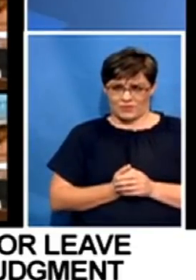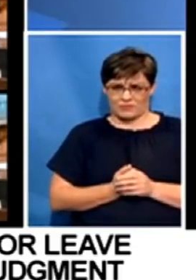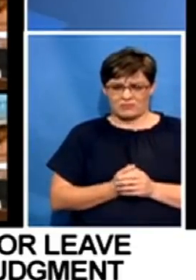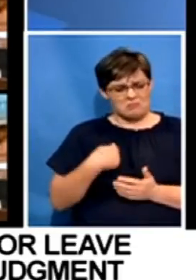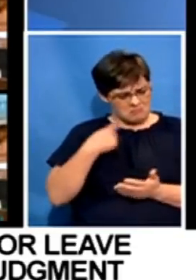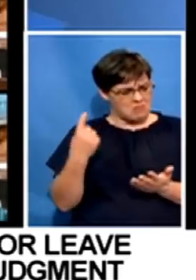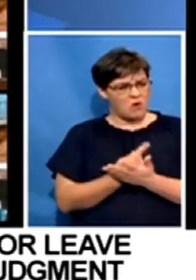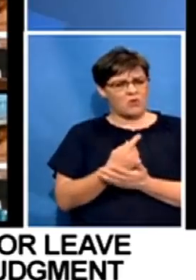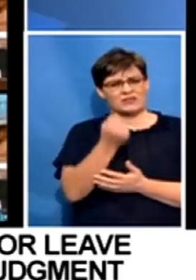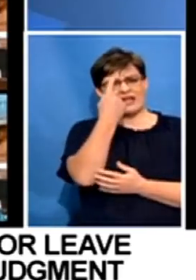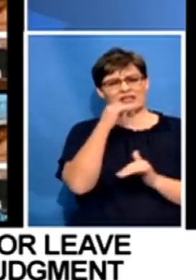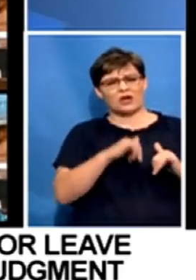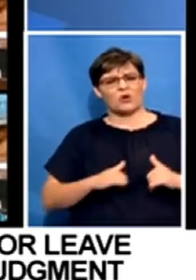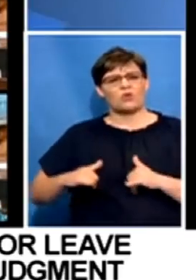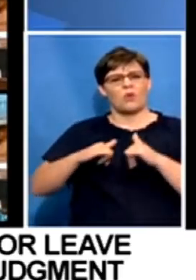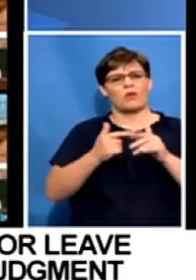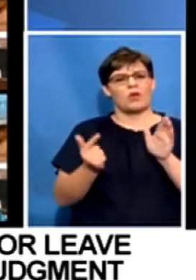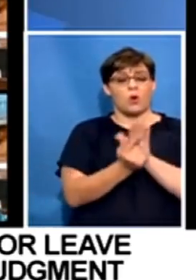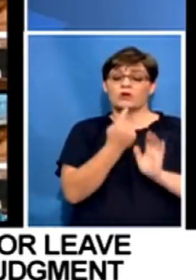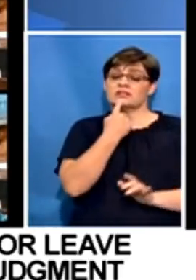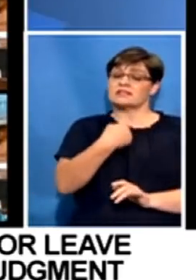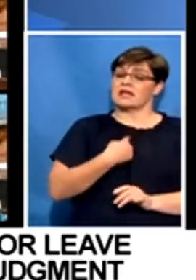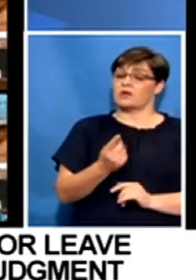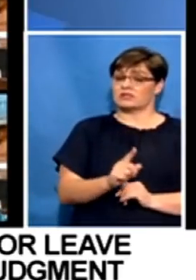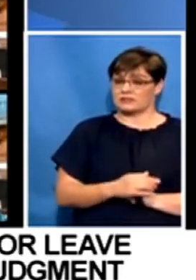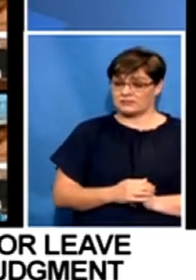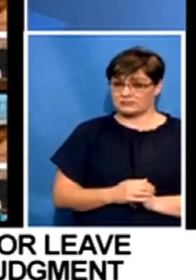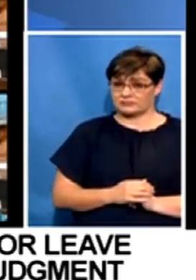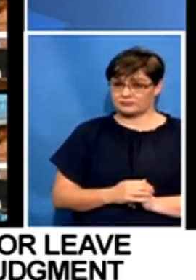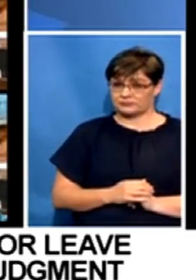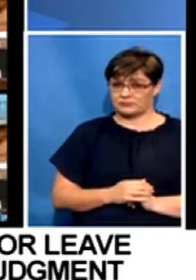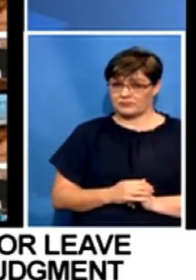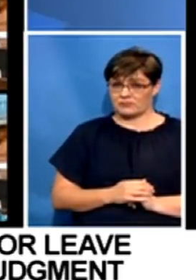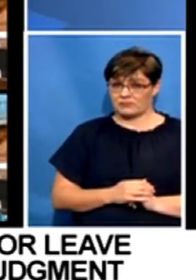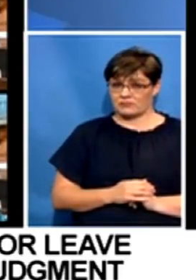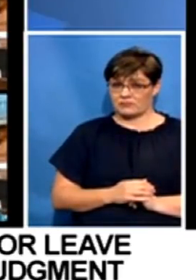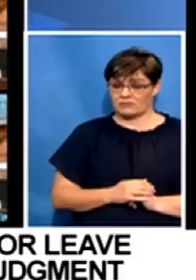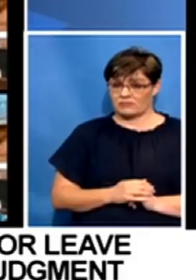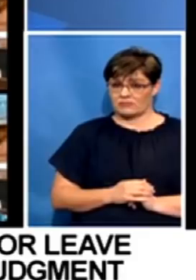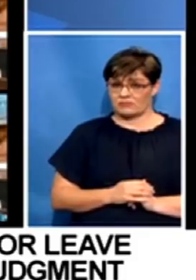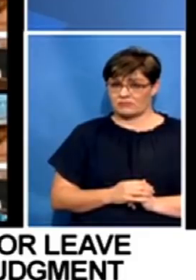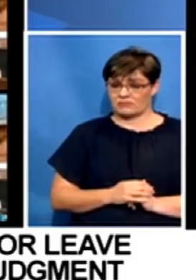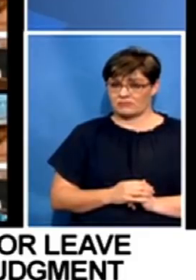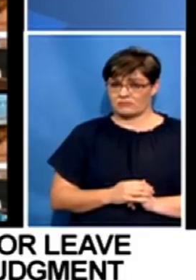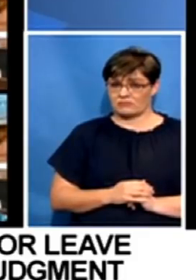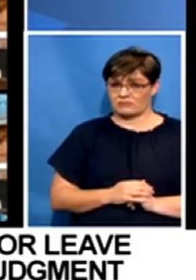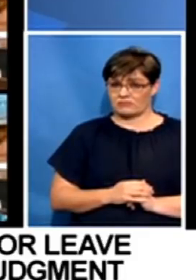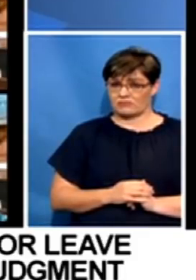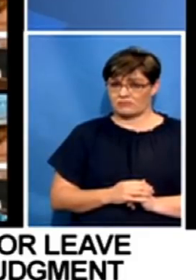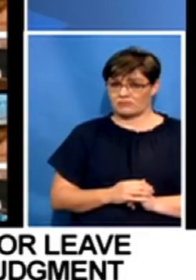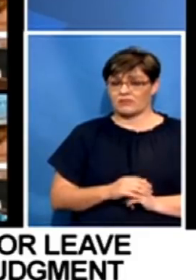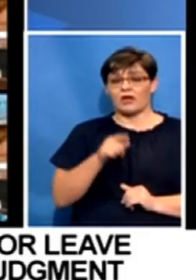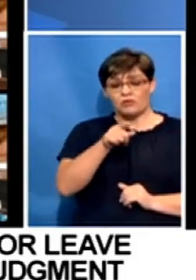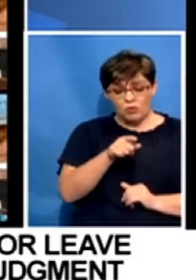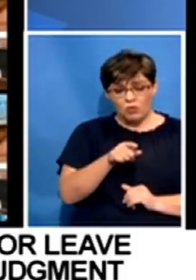say you are entitled to Audi as long